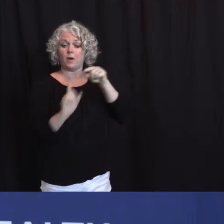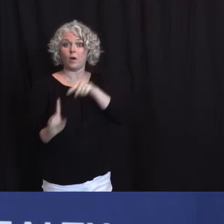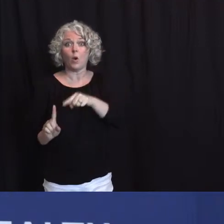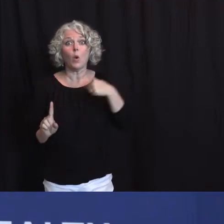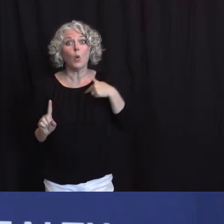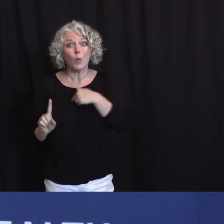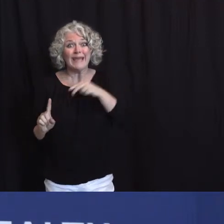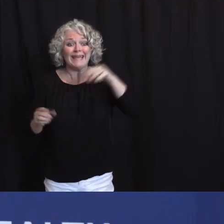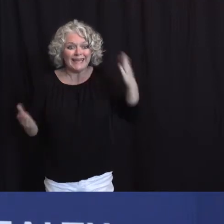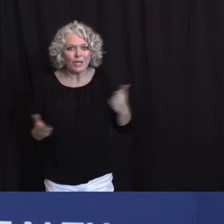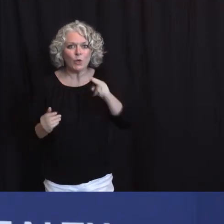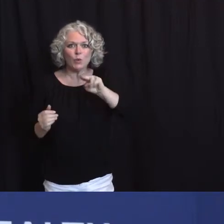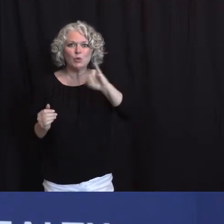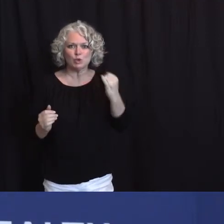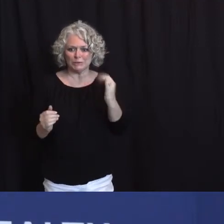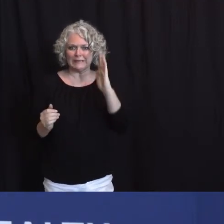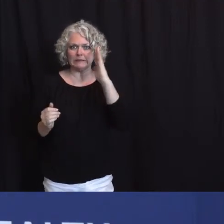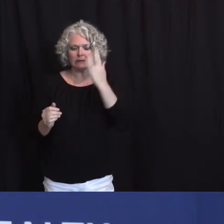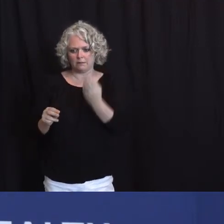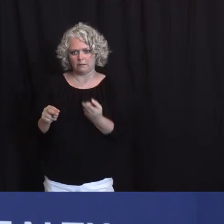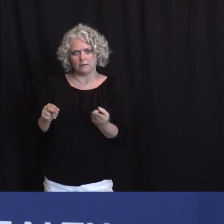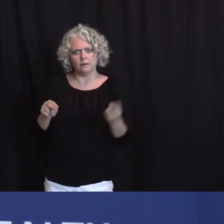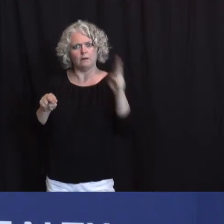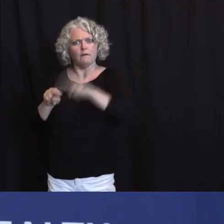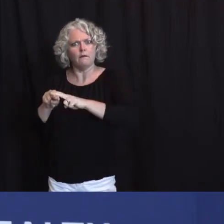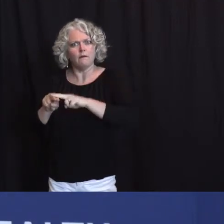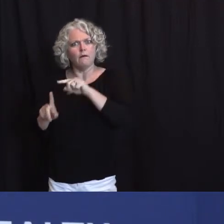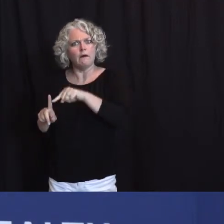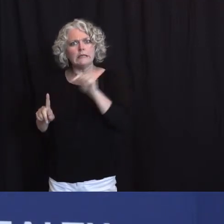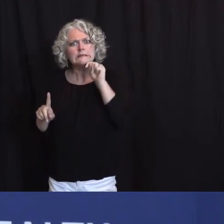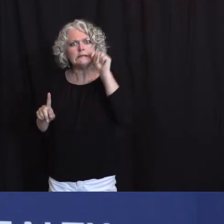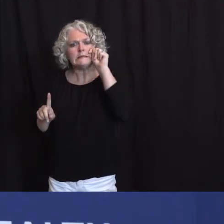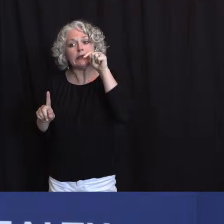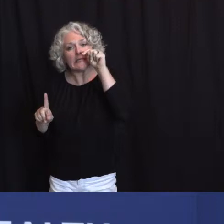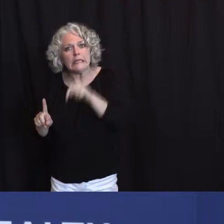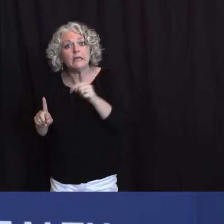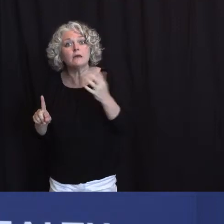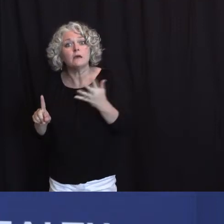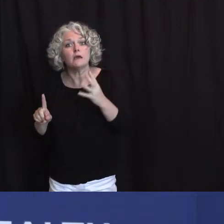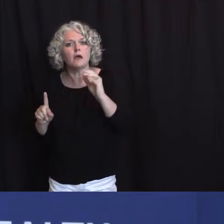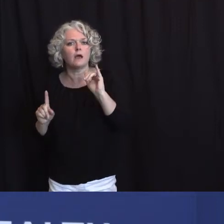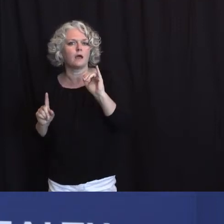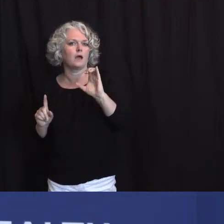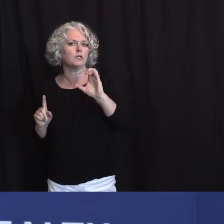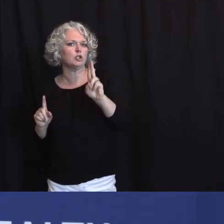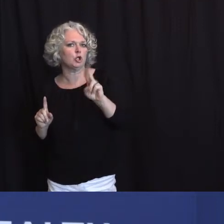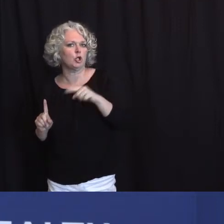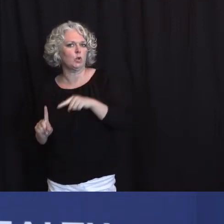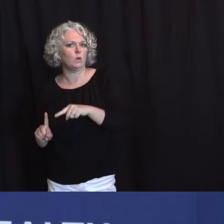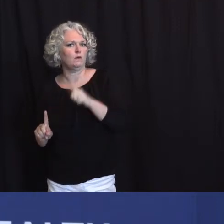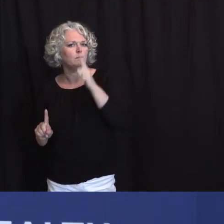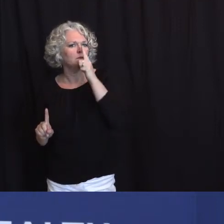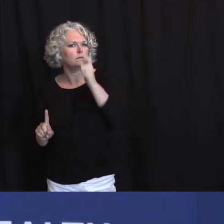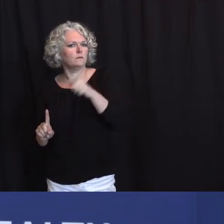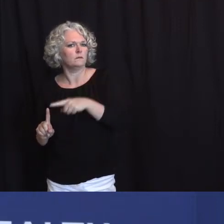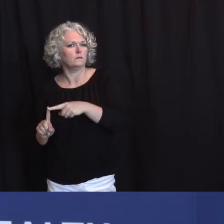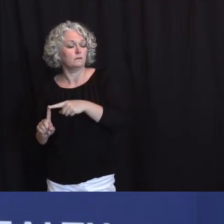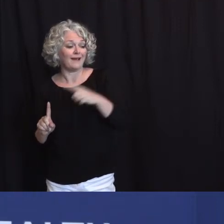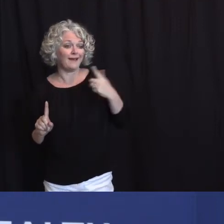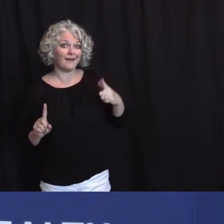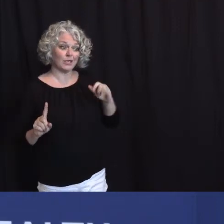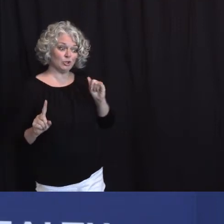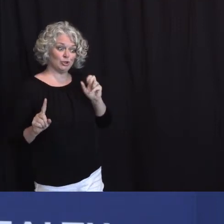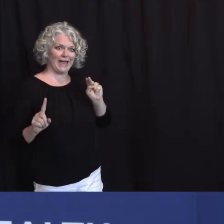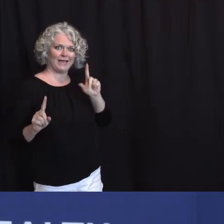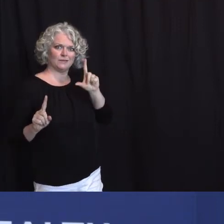of hospitalized children requiring intensive care. Since the beginning of 2021, while